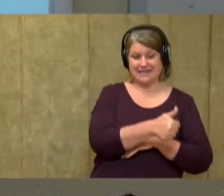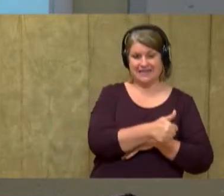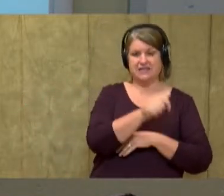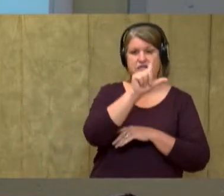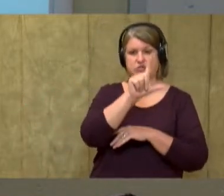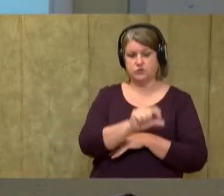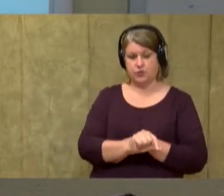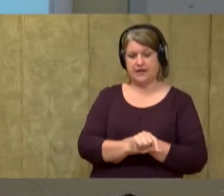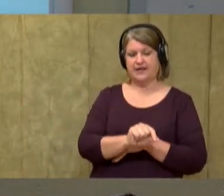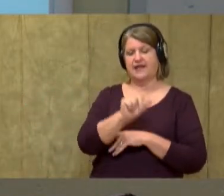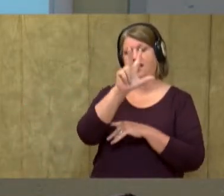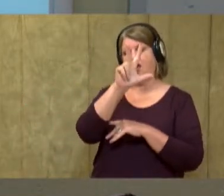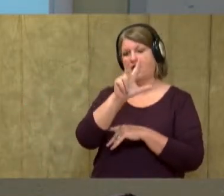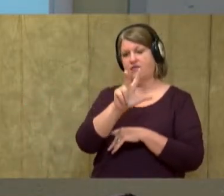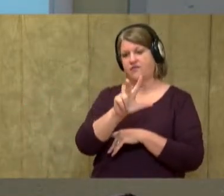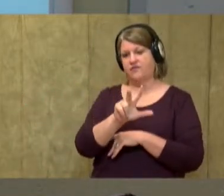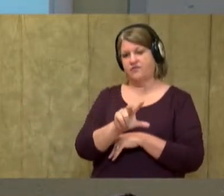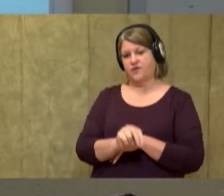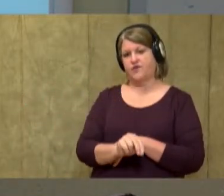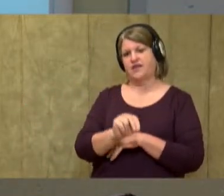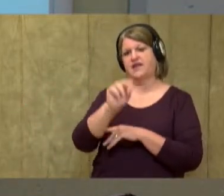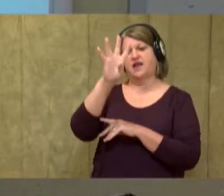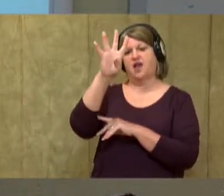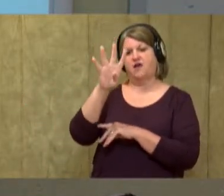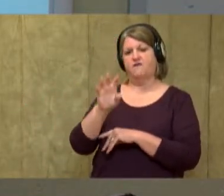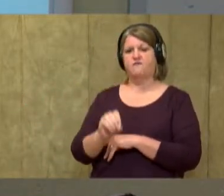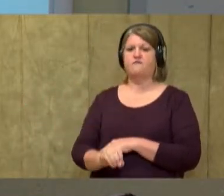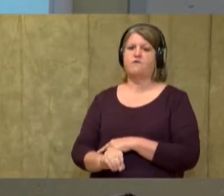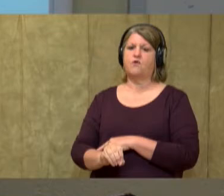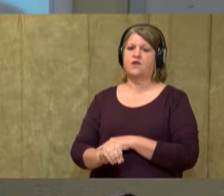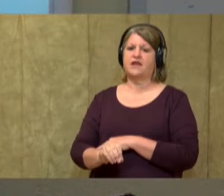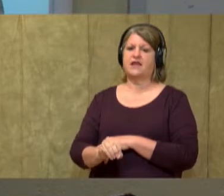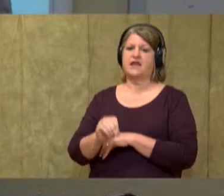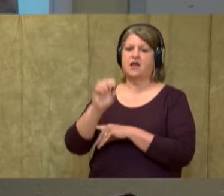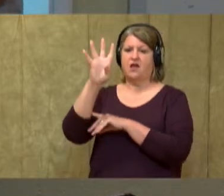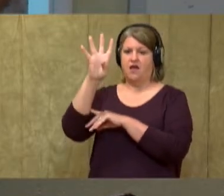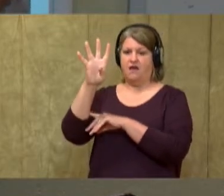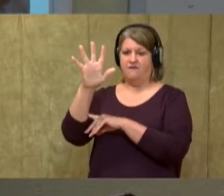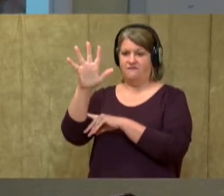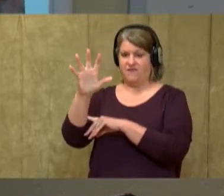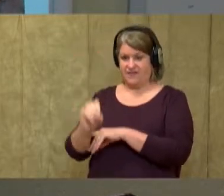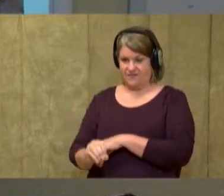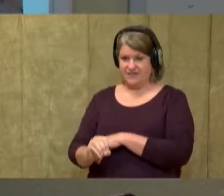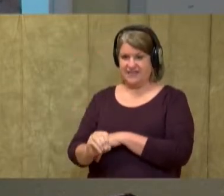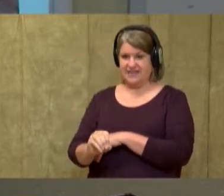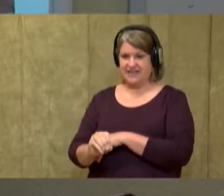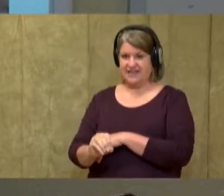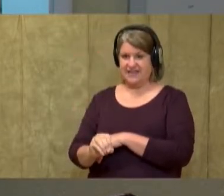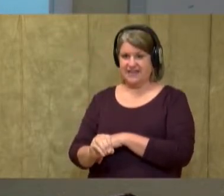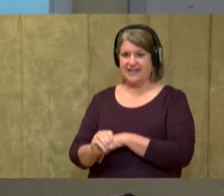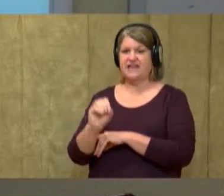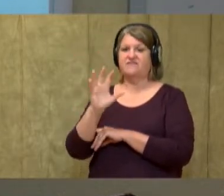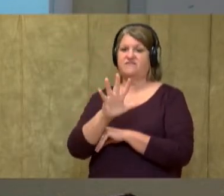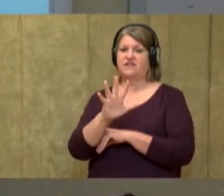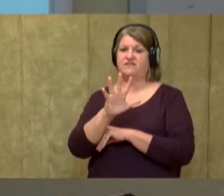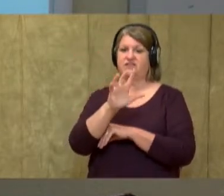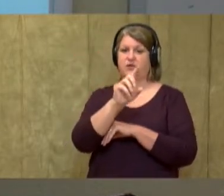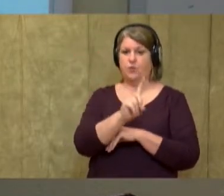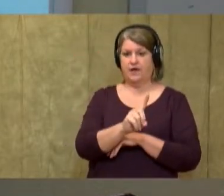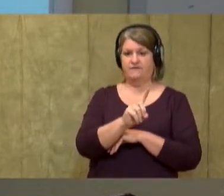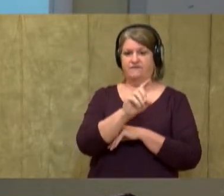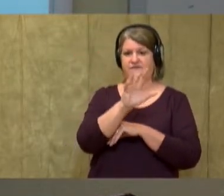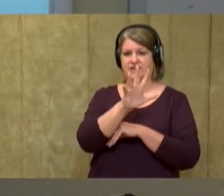10, 20, 30, 40, 50,